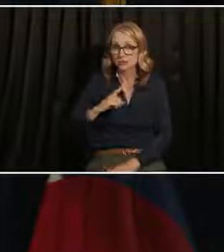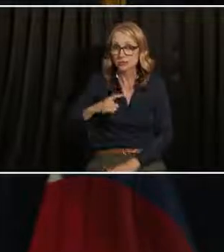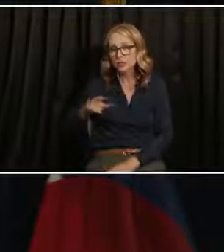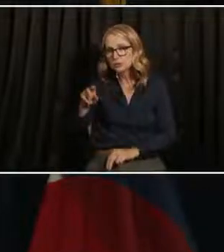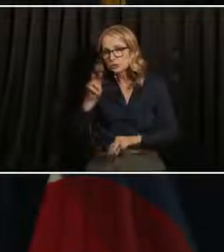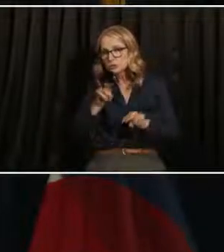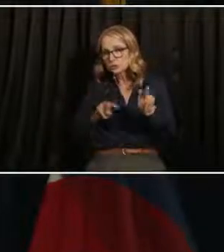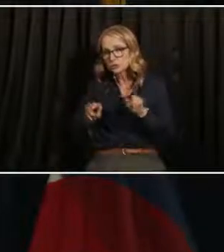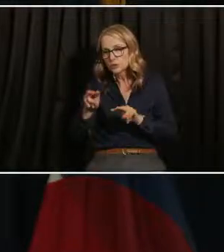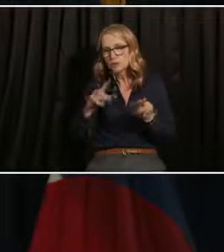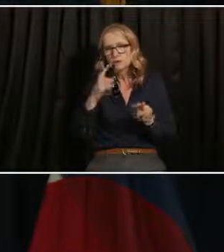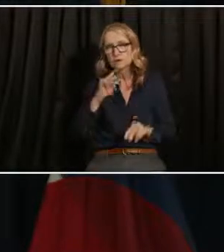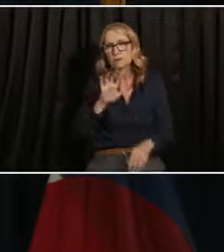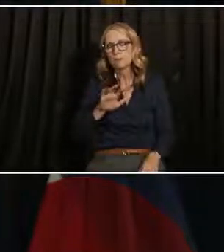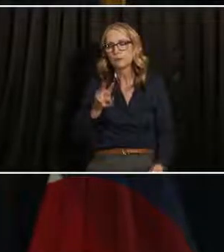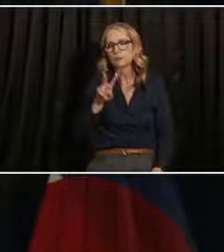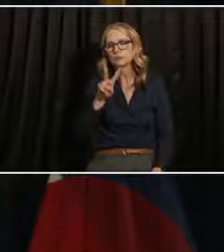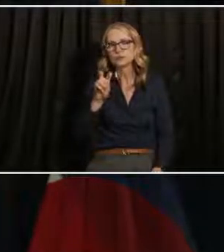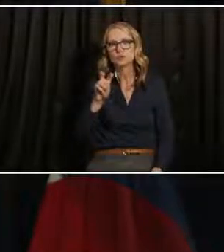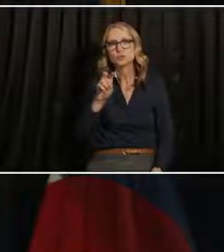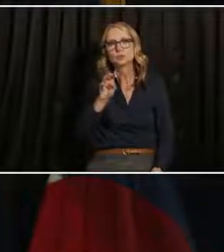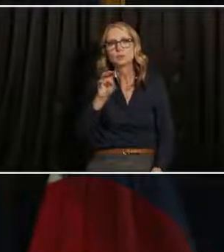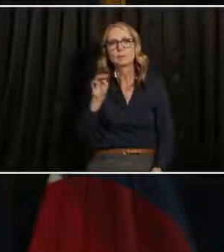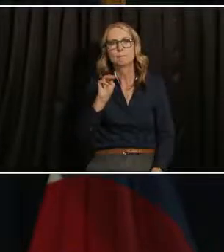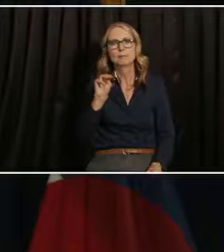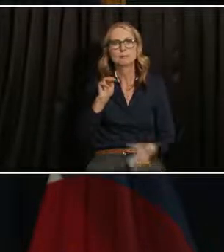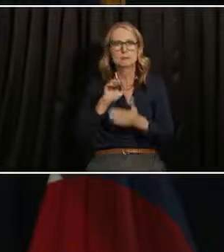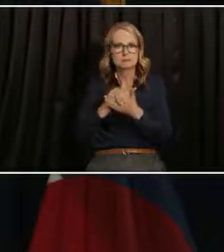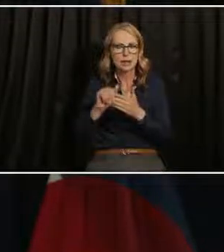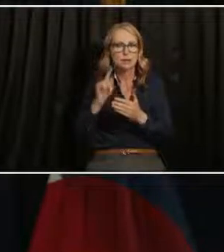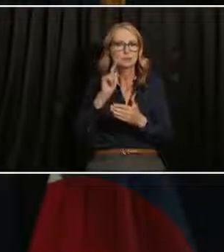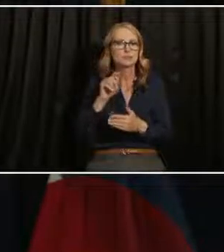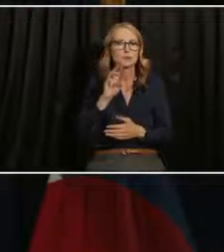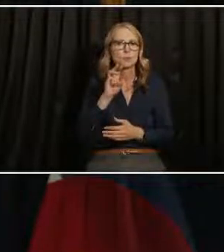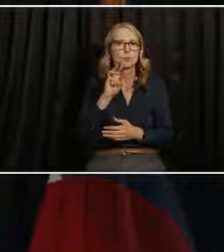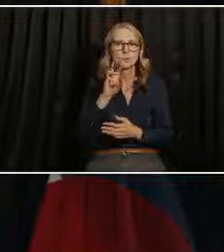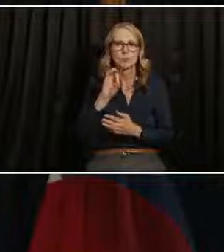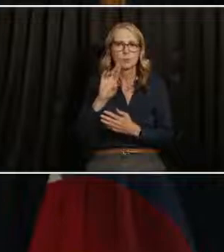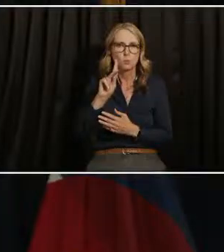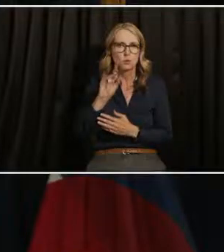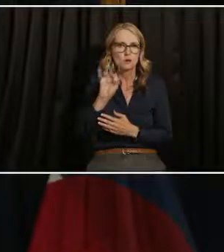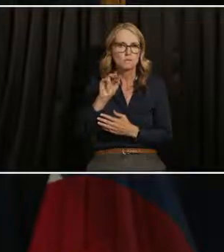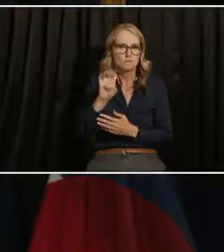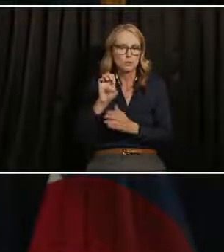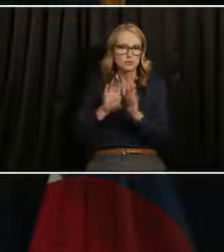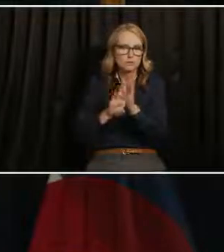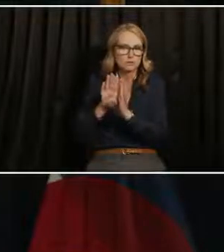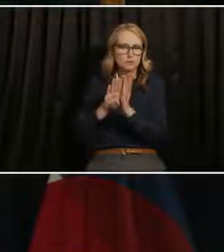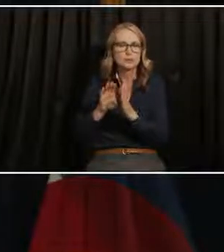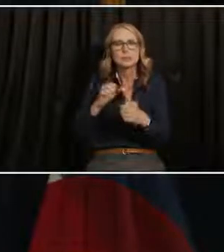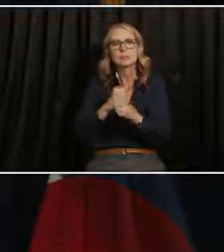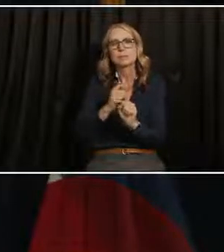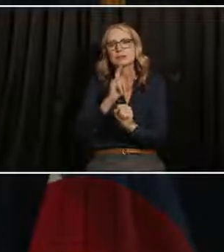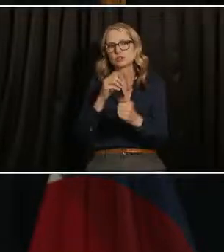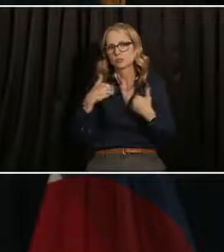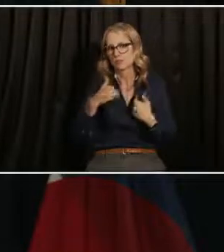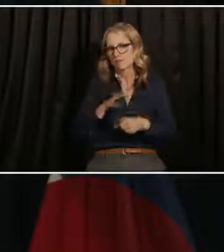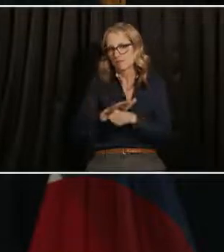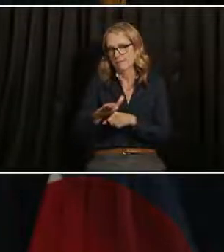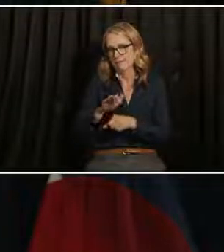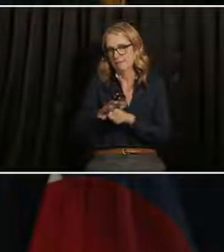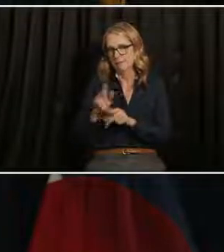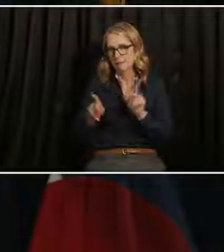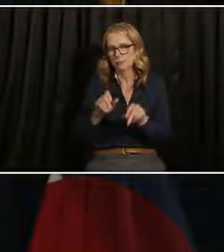the approximately $200 million one-time investment in workforce development, is making sure that we can shore up our healthcare workforce.